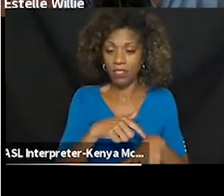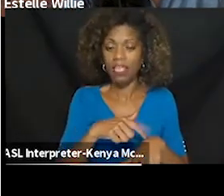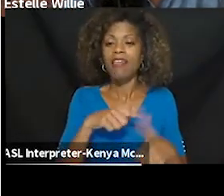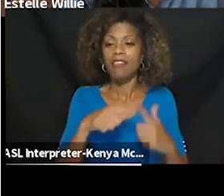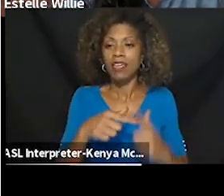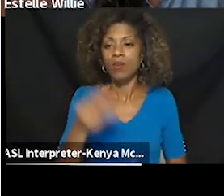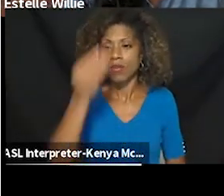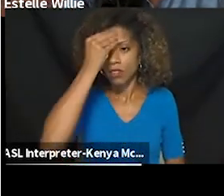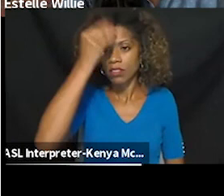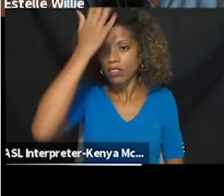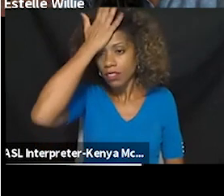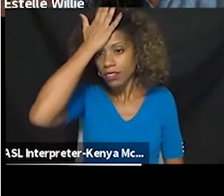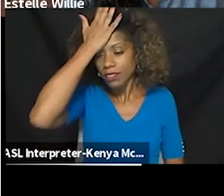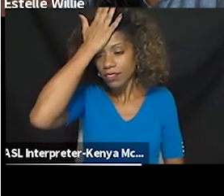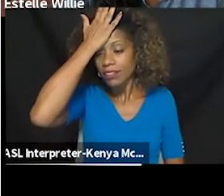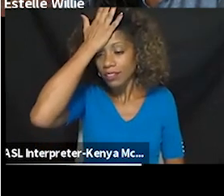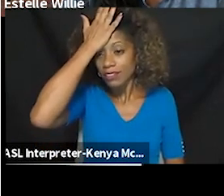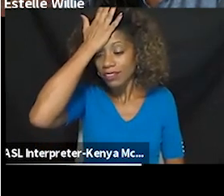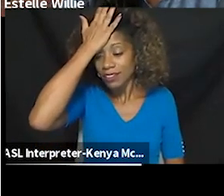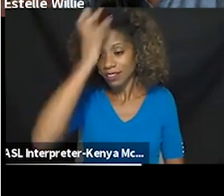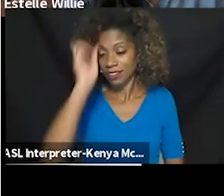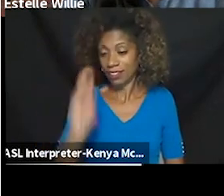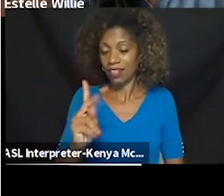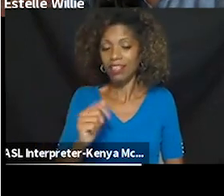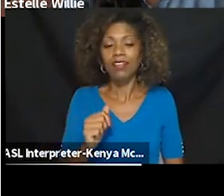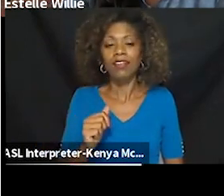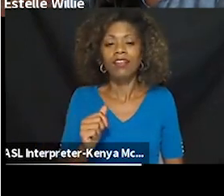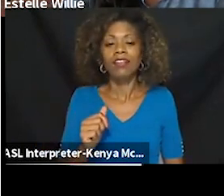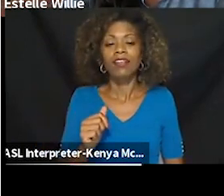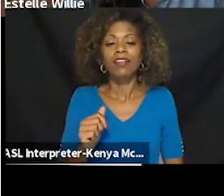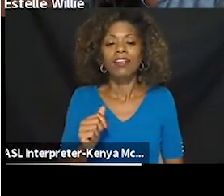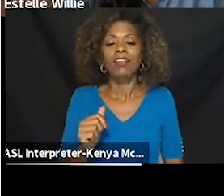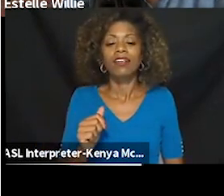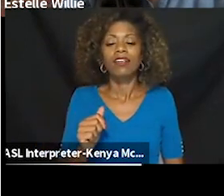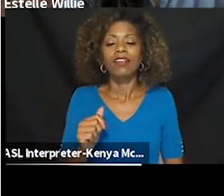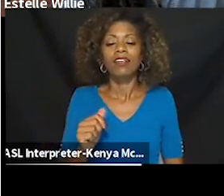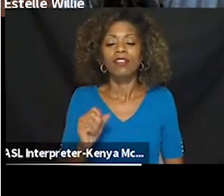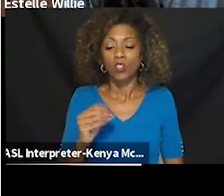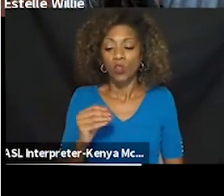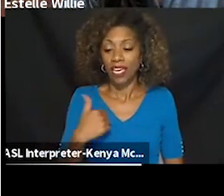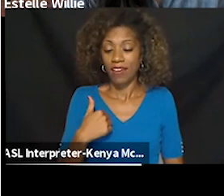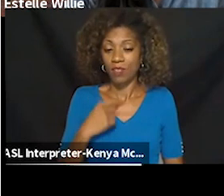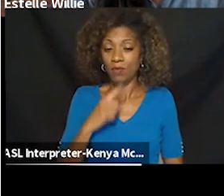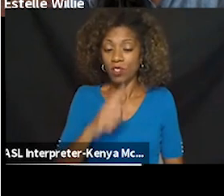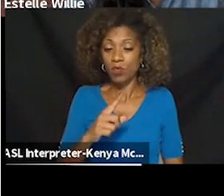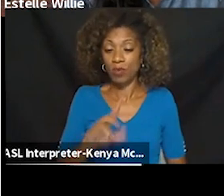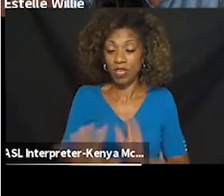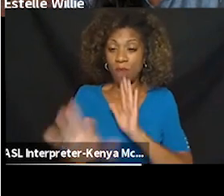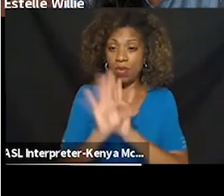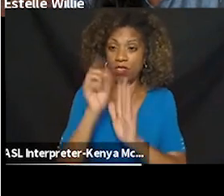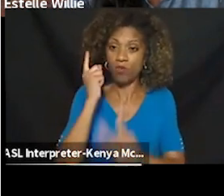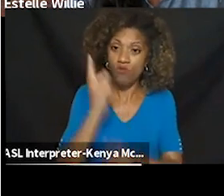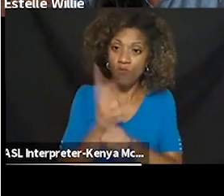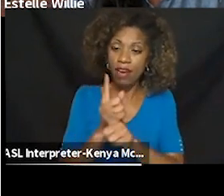constantly repeating and using the right types of messages that get people to take an action, we just have to keep doing